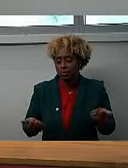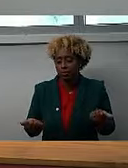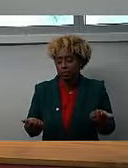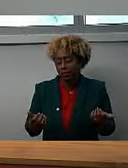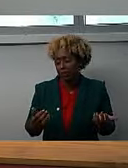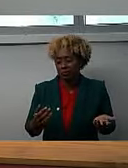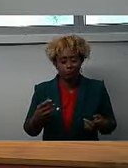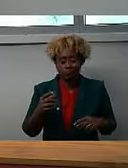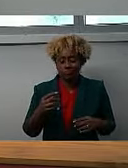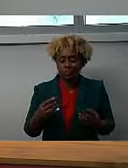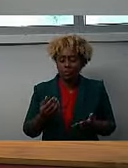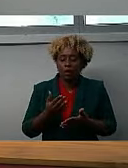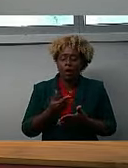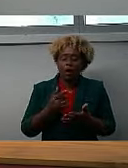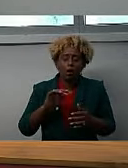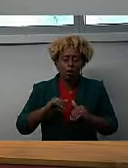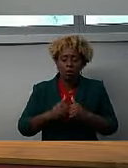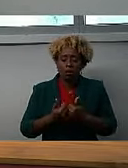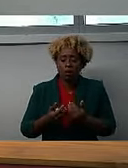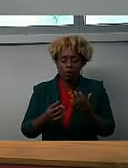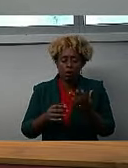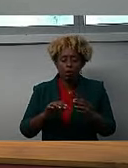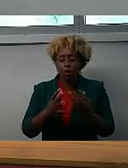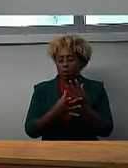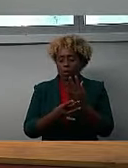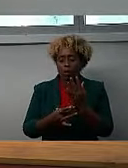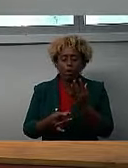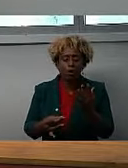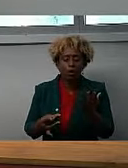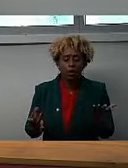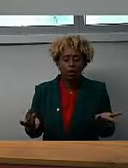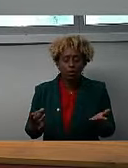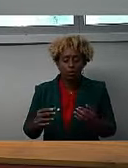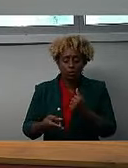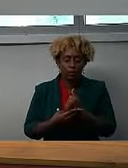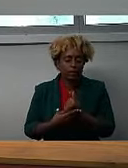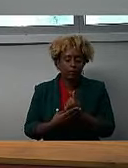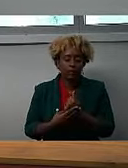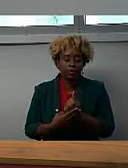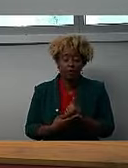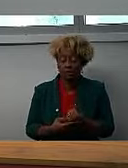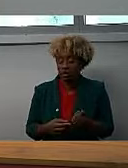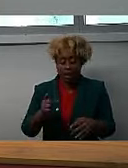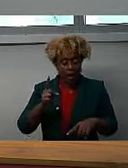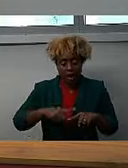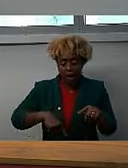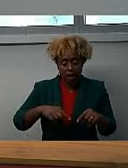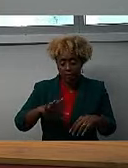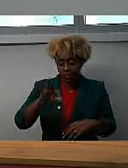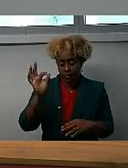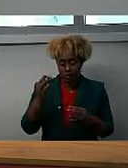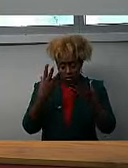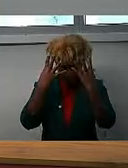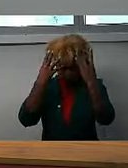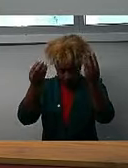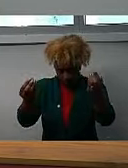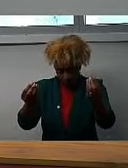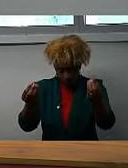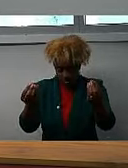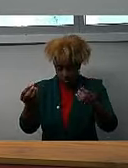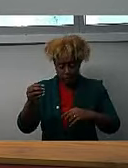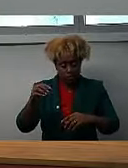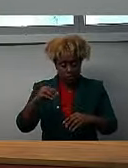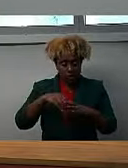offshore oil and gas reserves. Very little records can be found anywhere within the